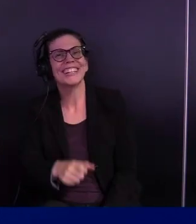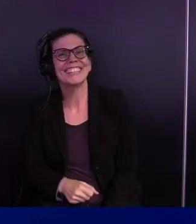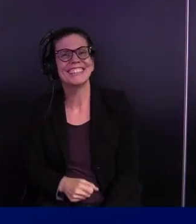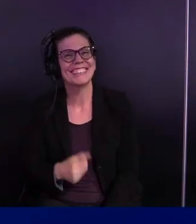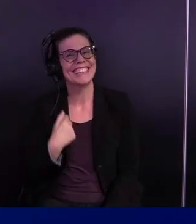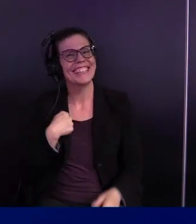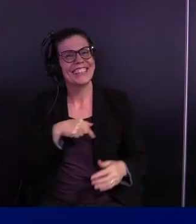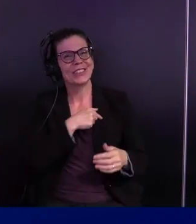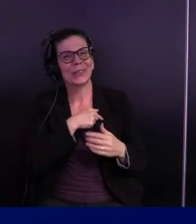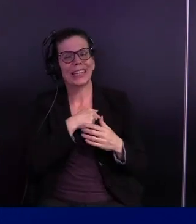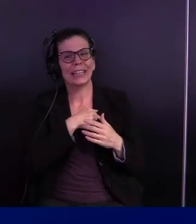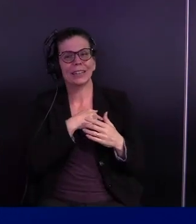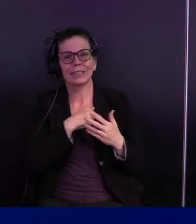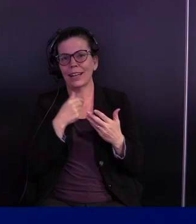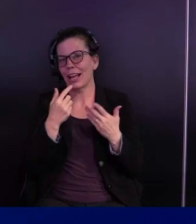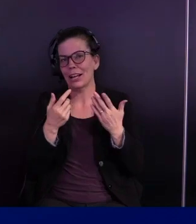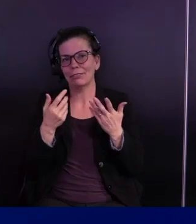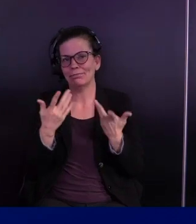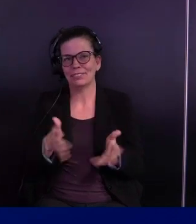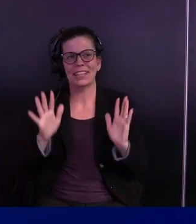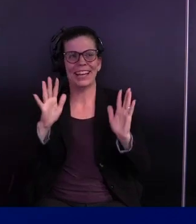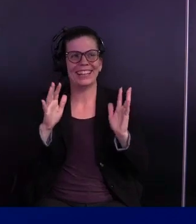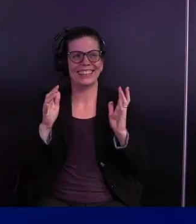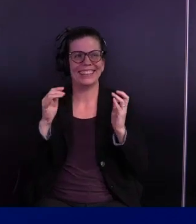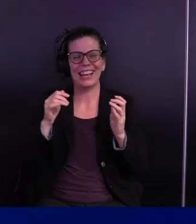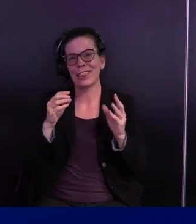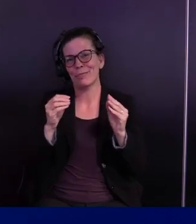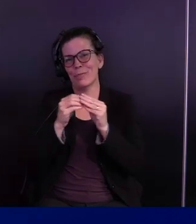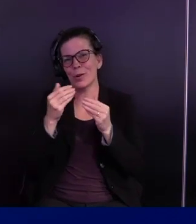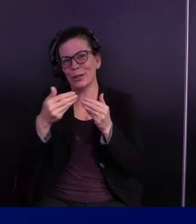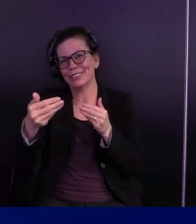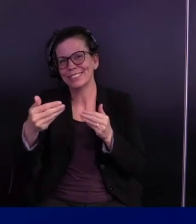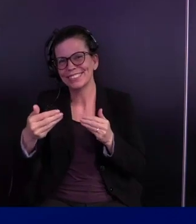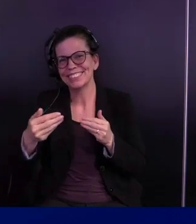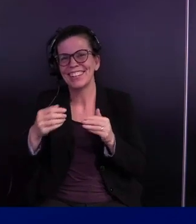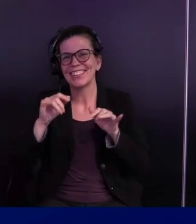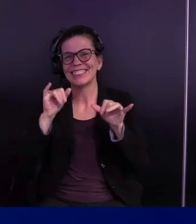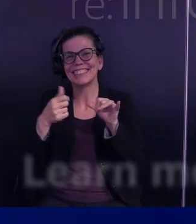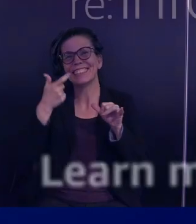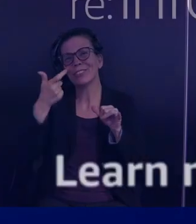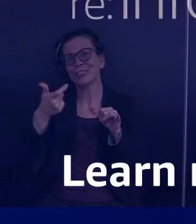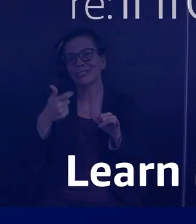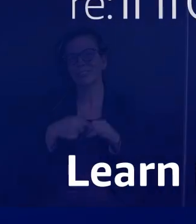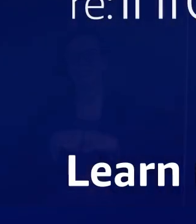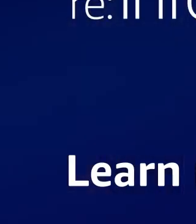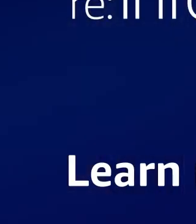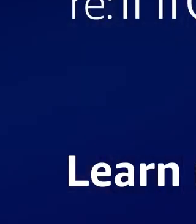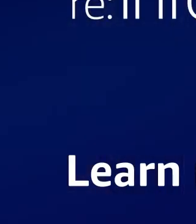We are going out now, and there's more coming up, so stay tuned.